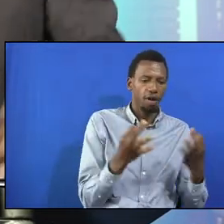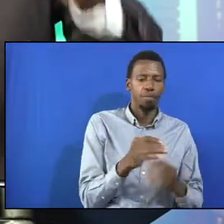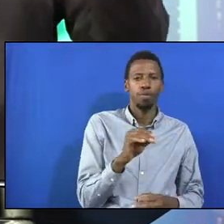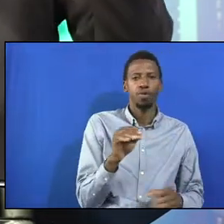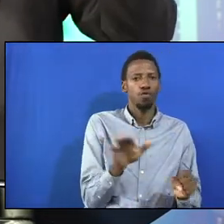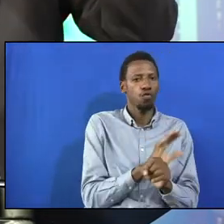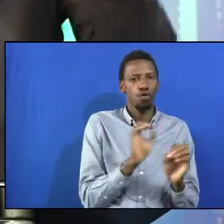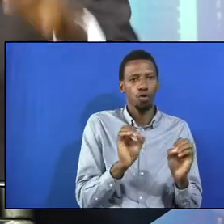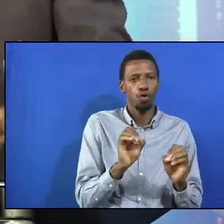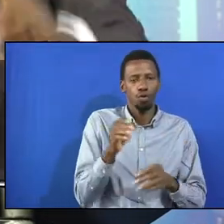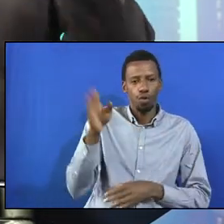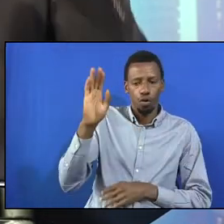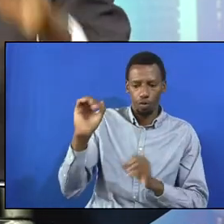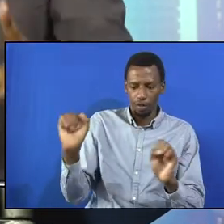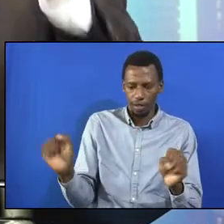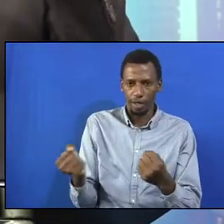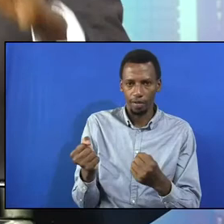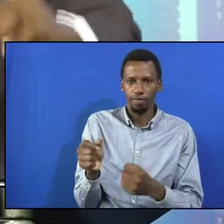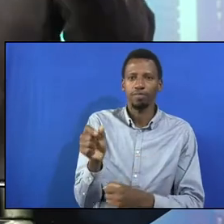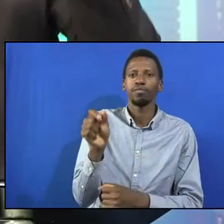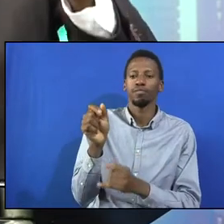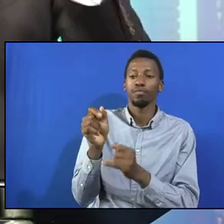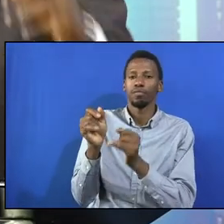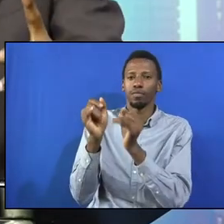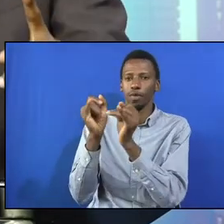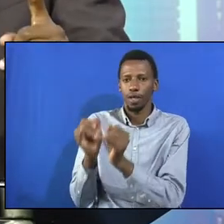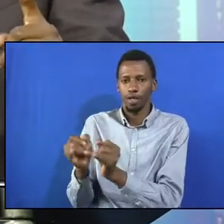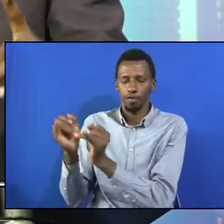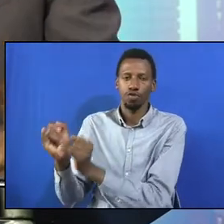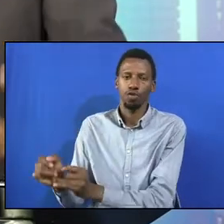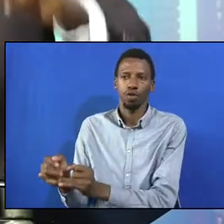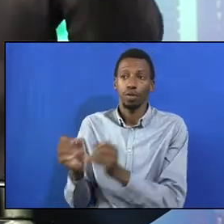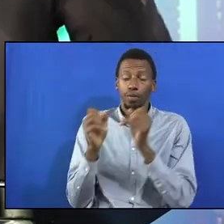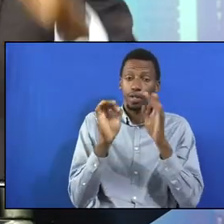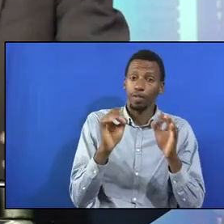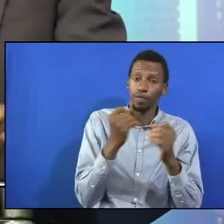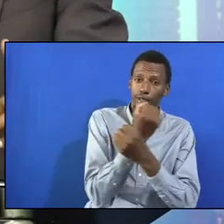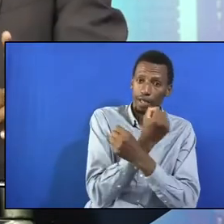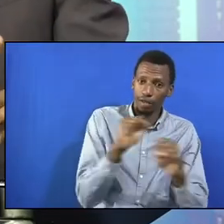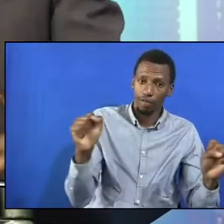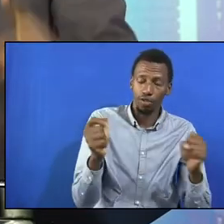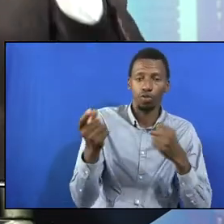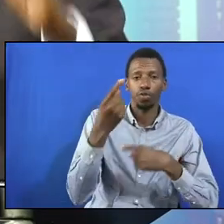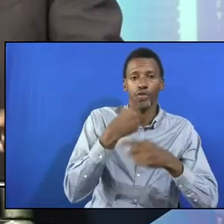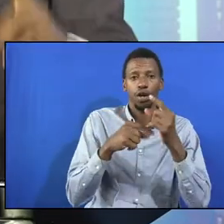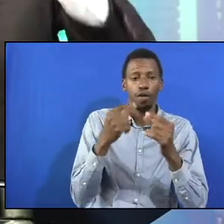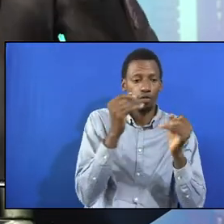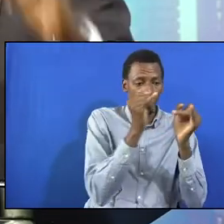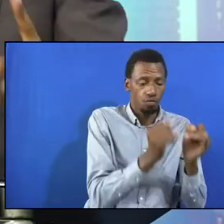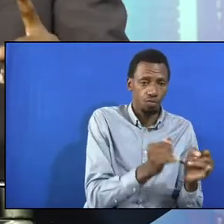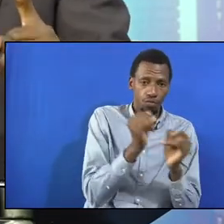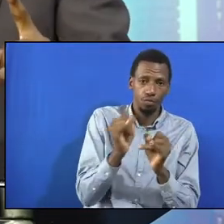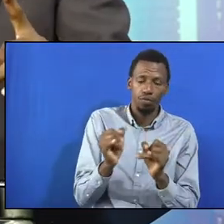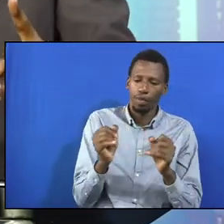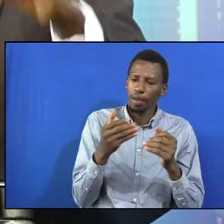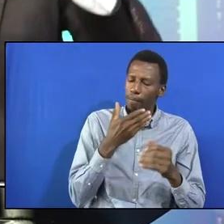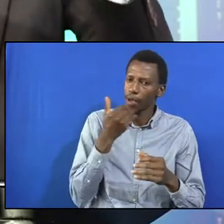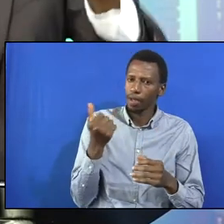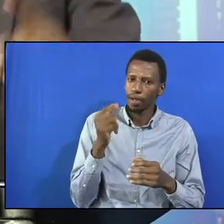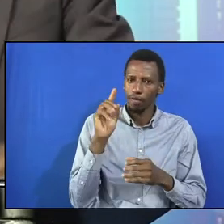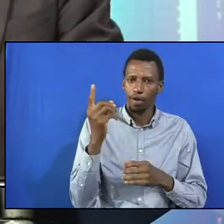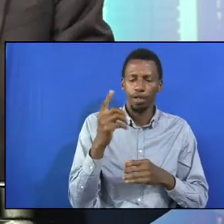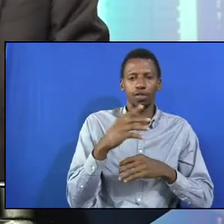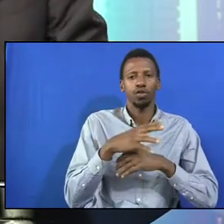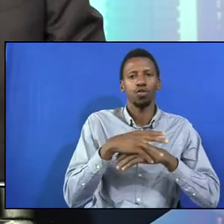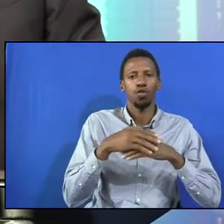individuals. If salvation comes for individuals, it is safer to first be comfortable